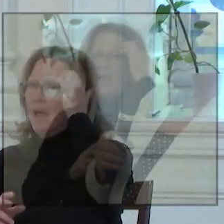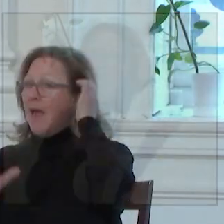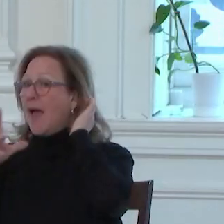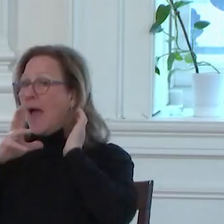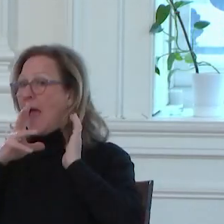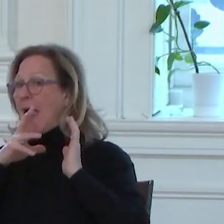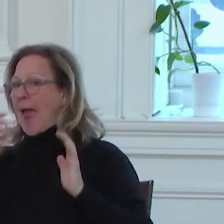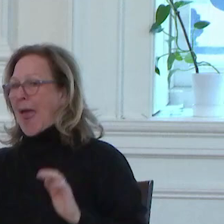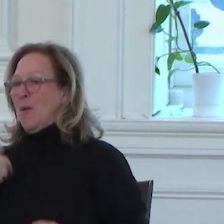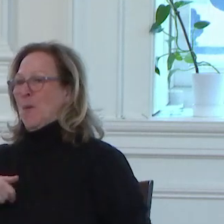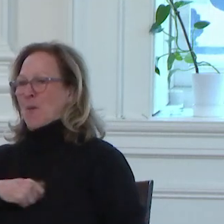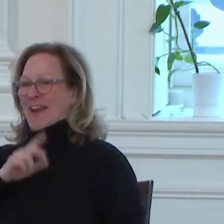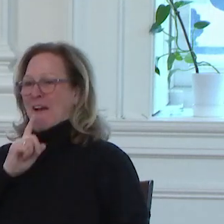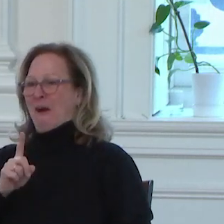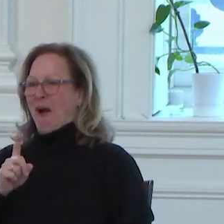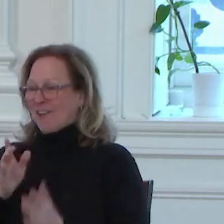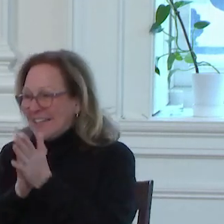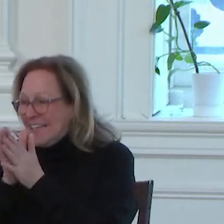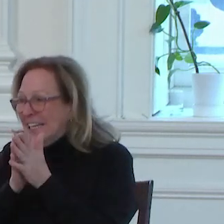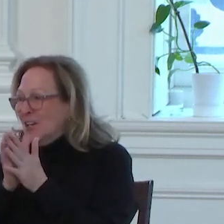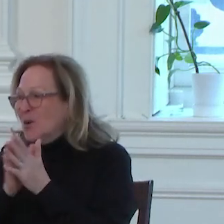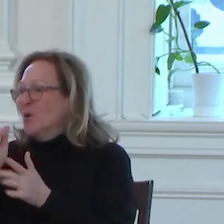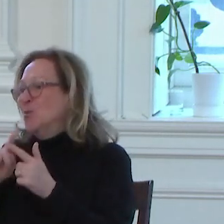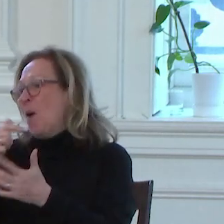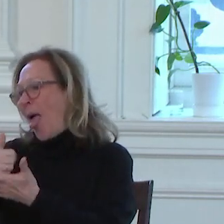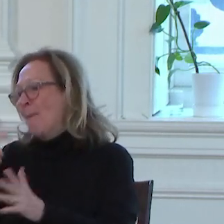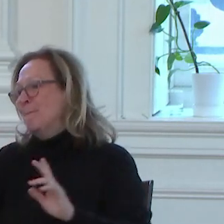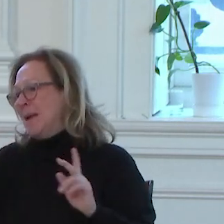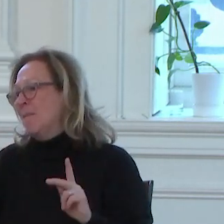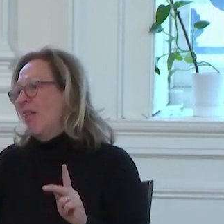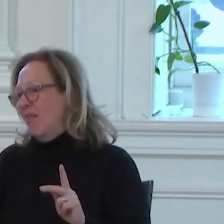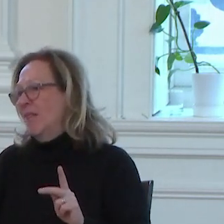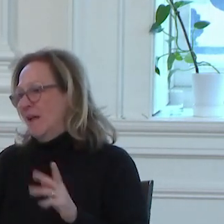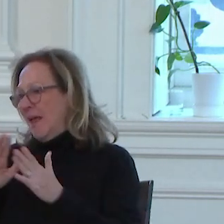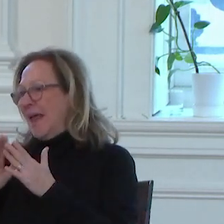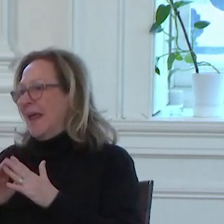always eager to help people in the community